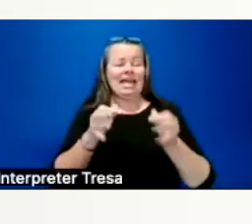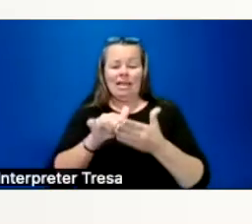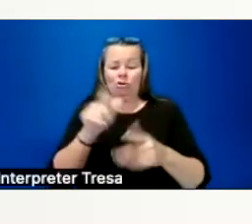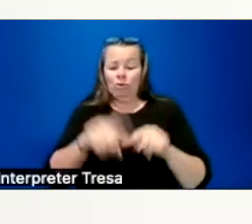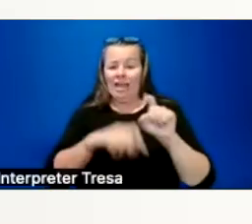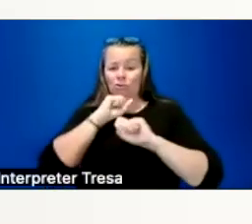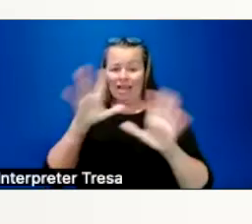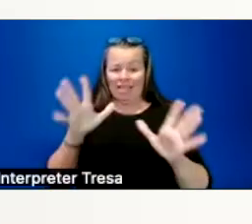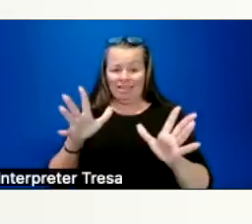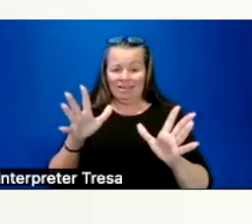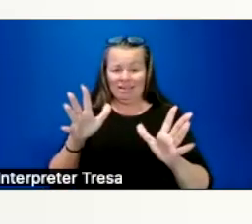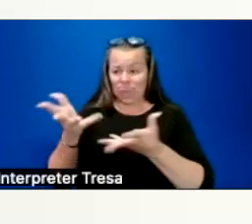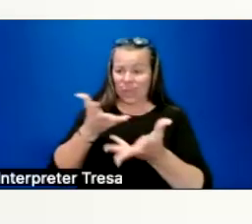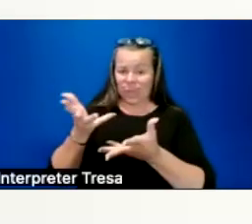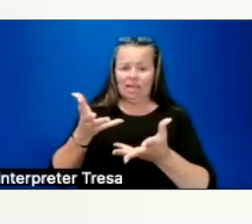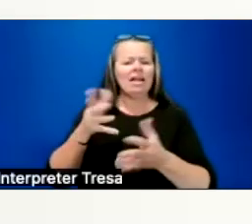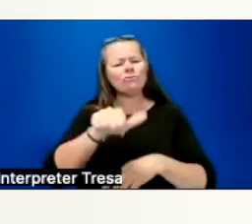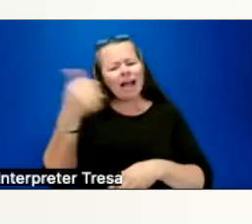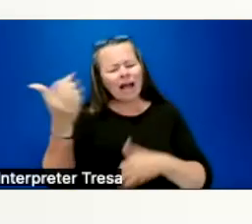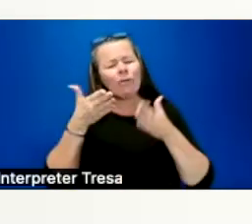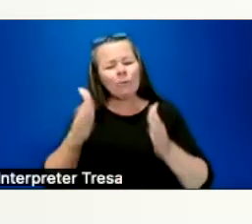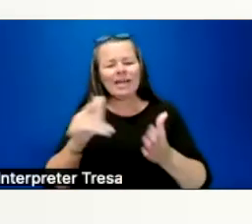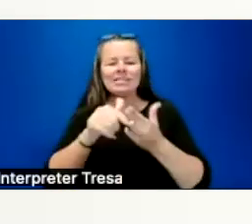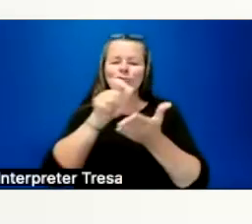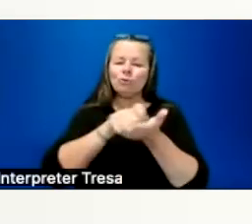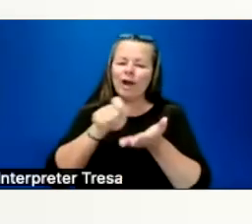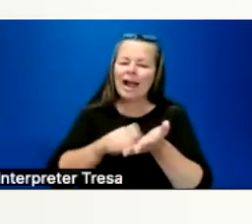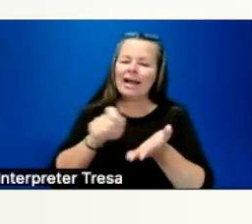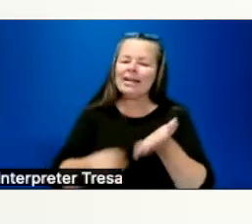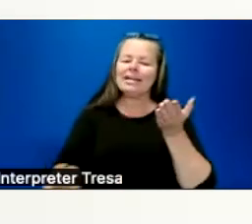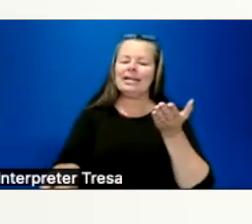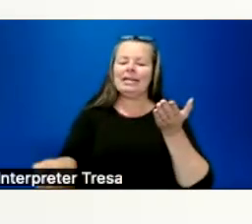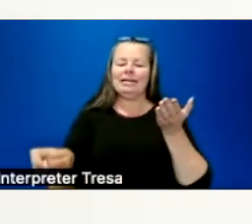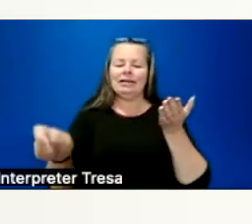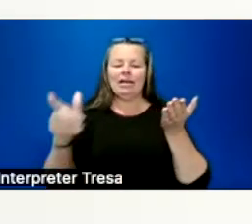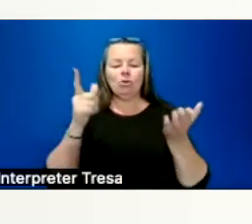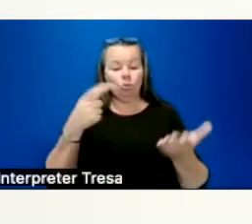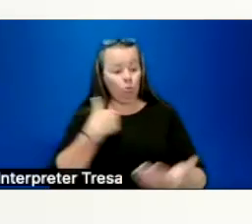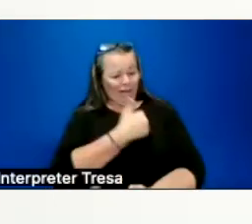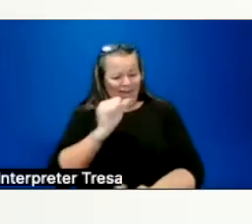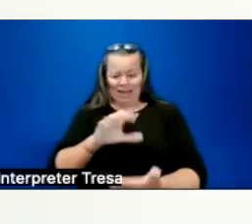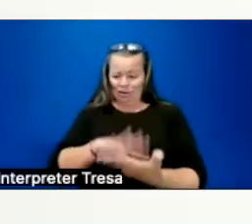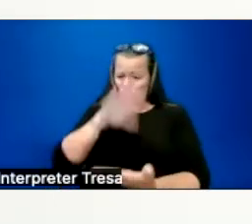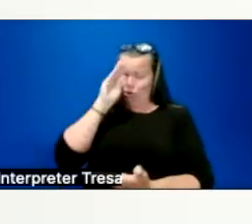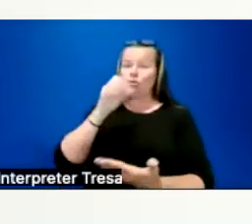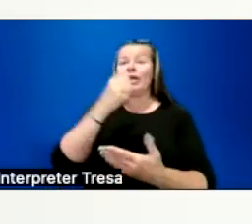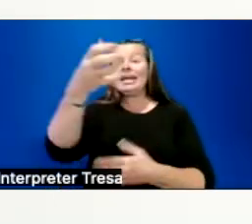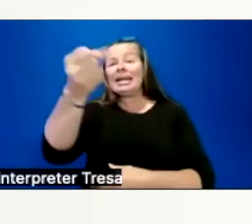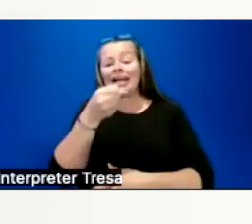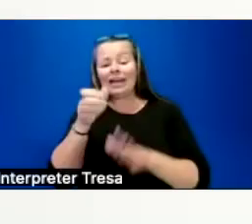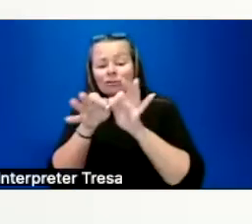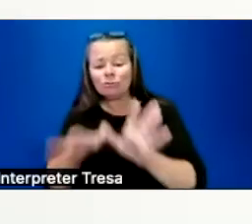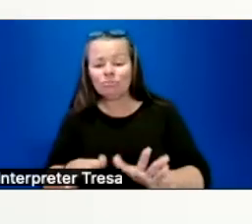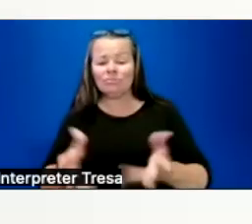other ways. I mean, we can communicate writing, we can have translators, we can also learn ourselves. Many people are asking me, so why